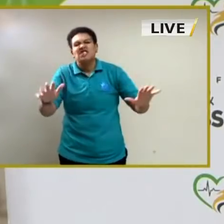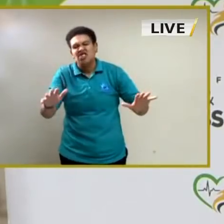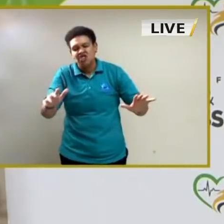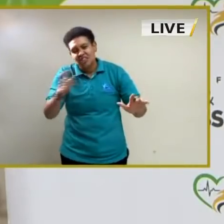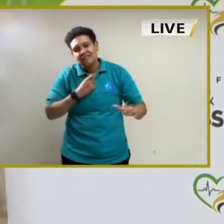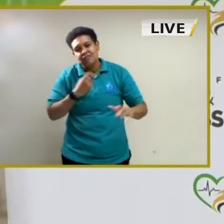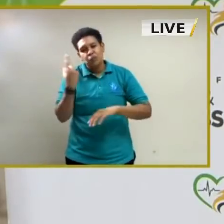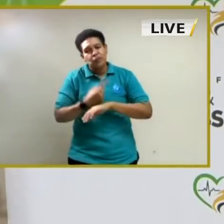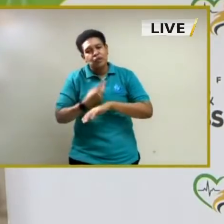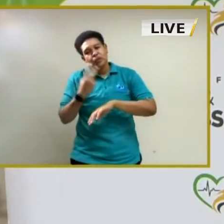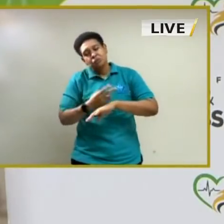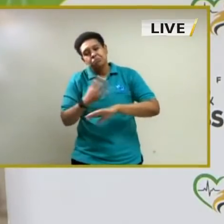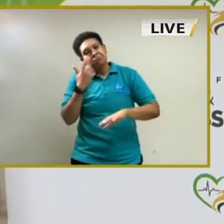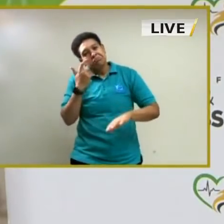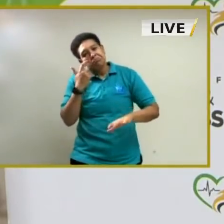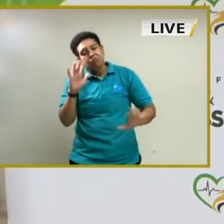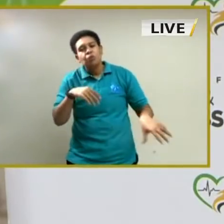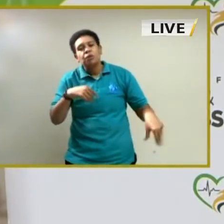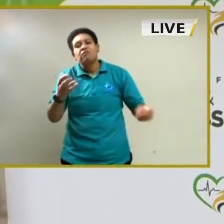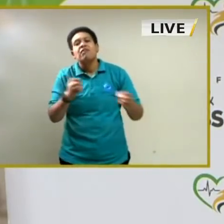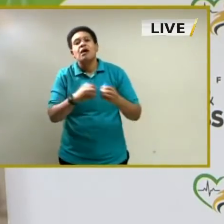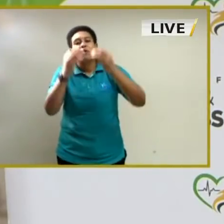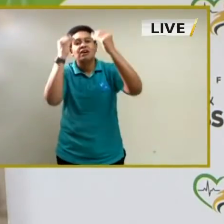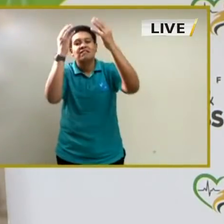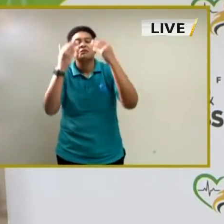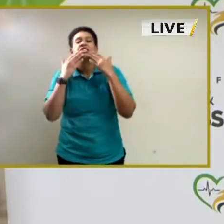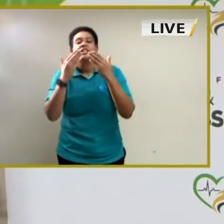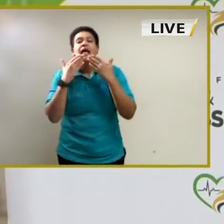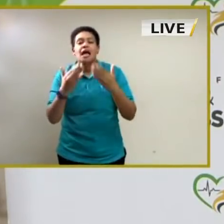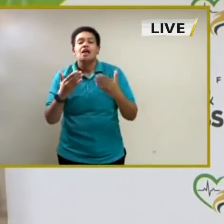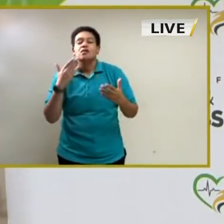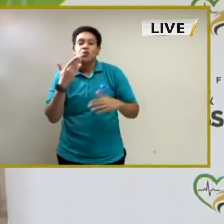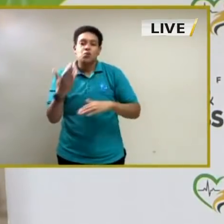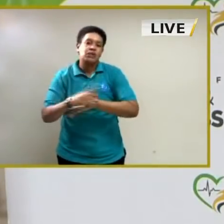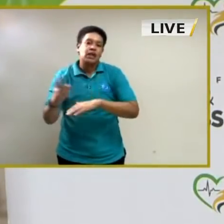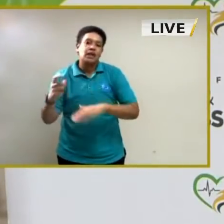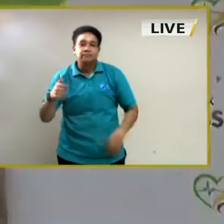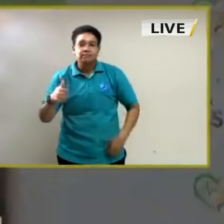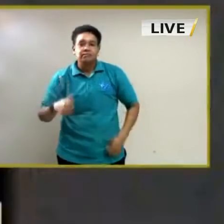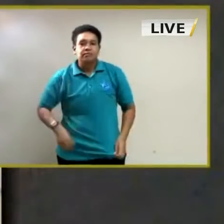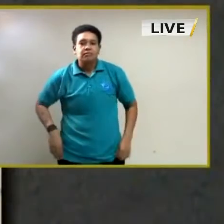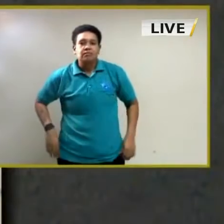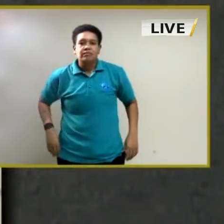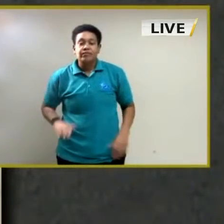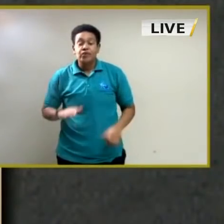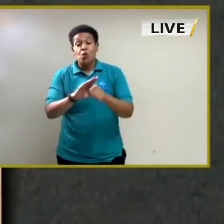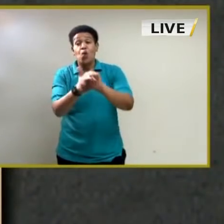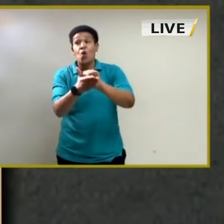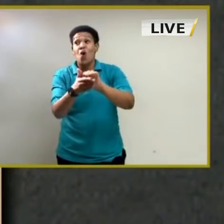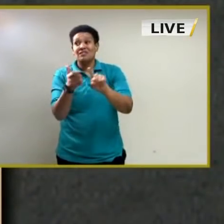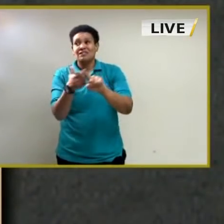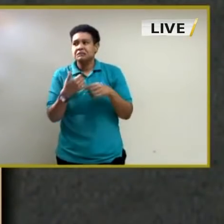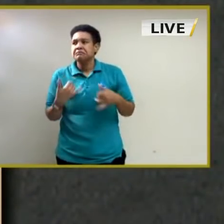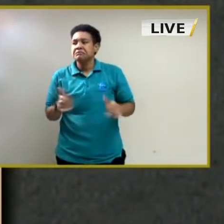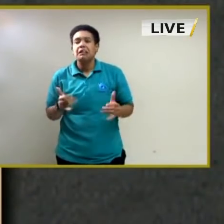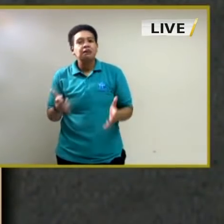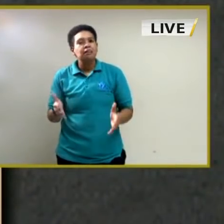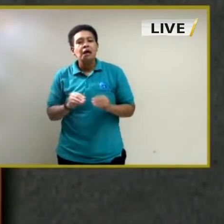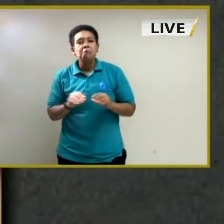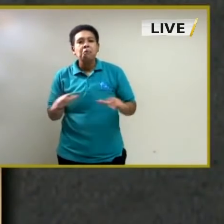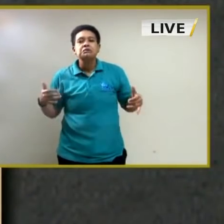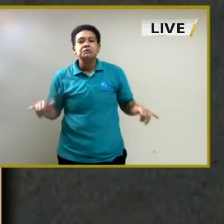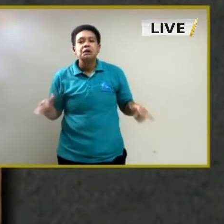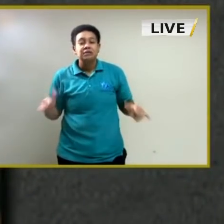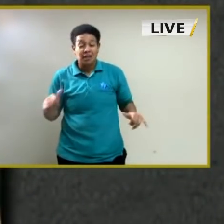another day or so, and we will provide information on that. Thank you very much. Have a good day. COVID-19 is still here, and